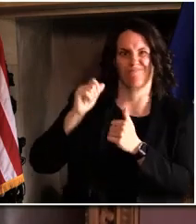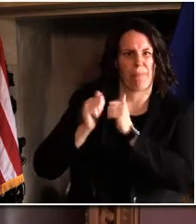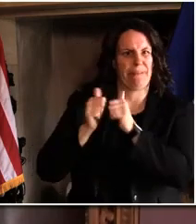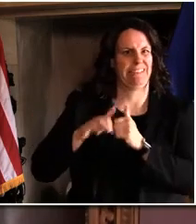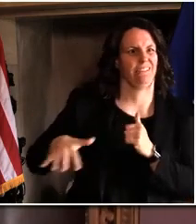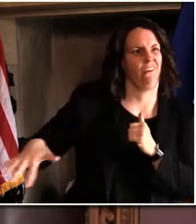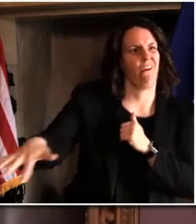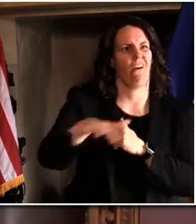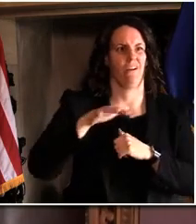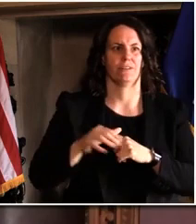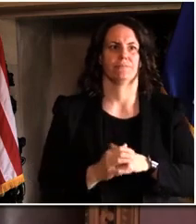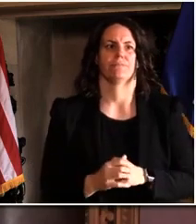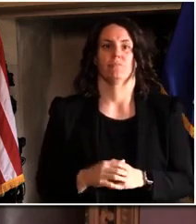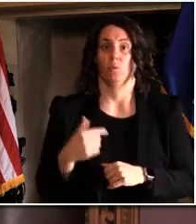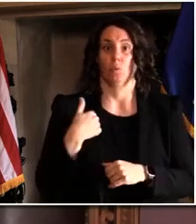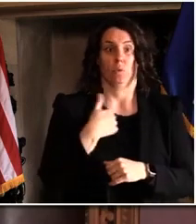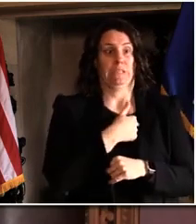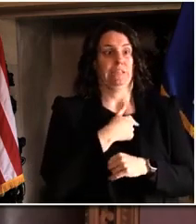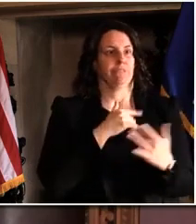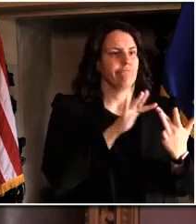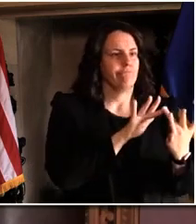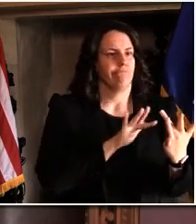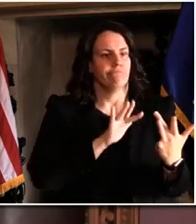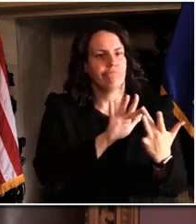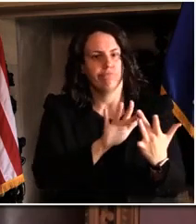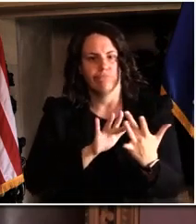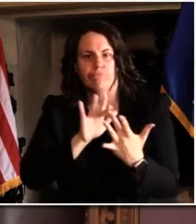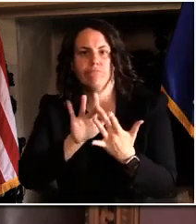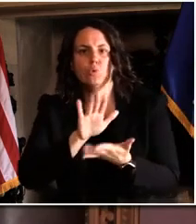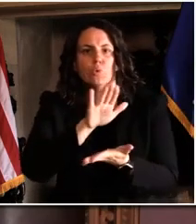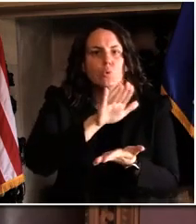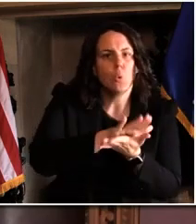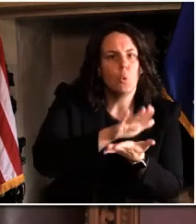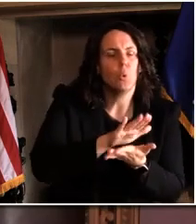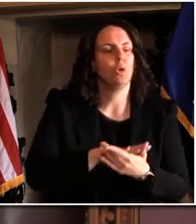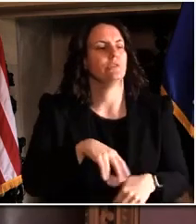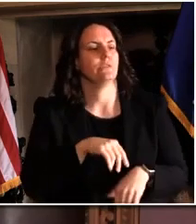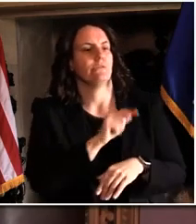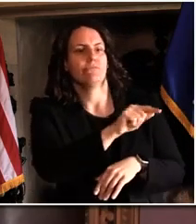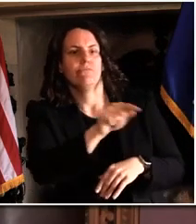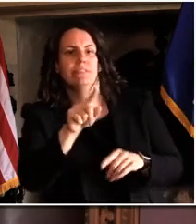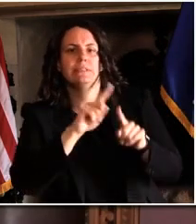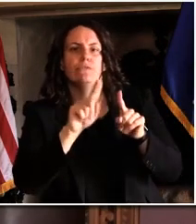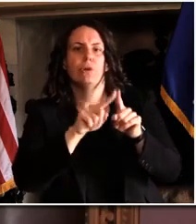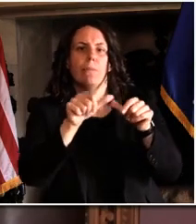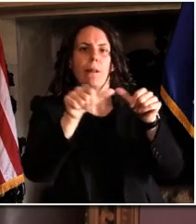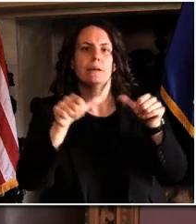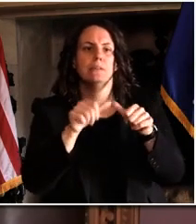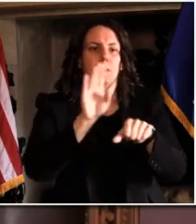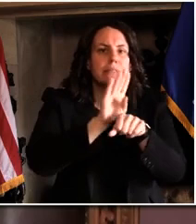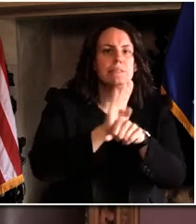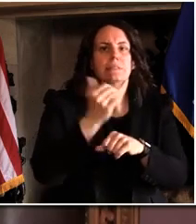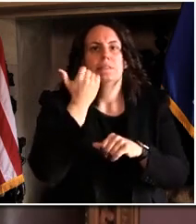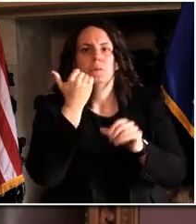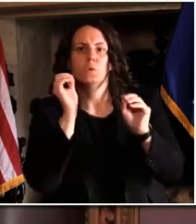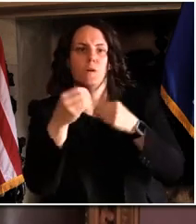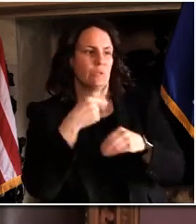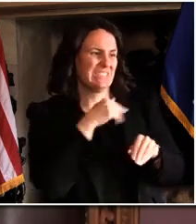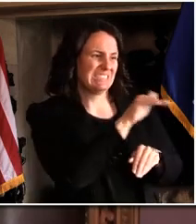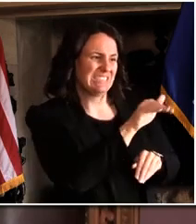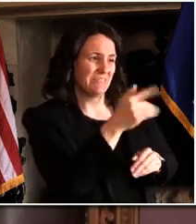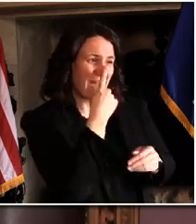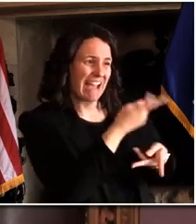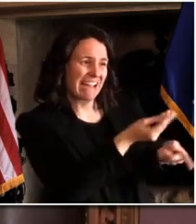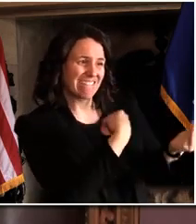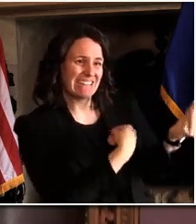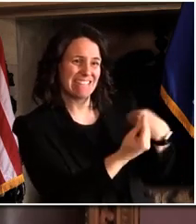have unused protective equipment sitting in their facilities to make those materials available to those who need it most.